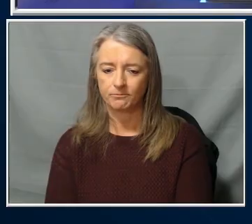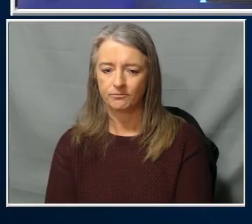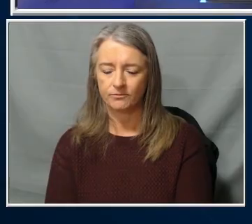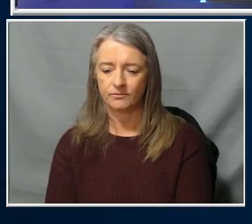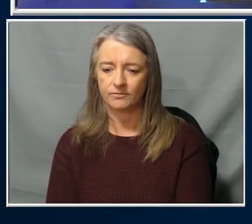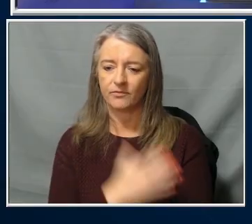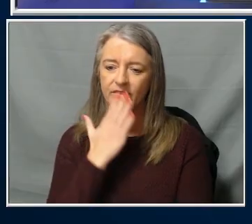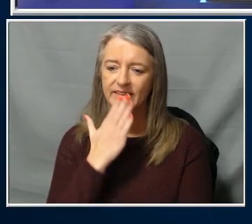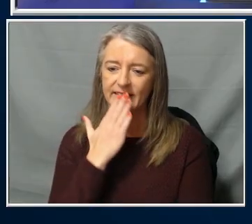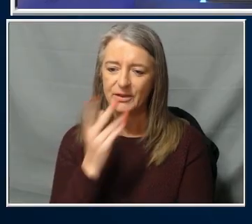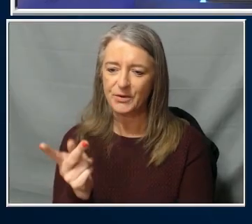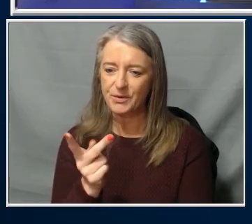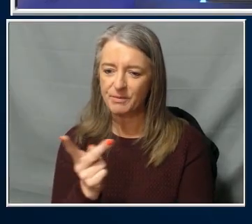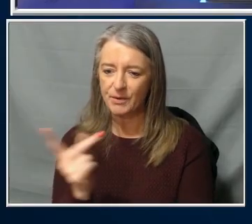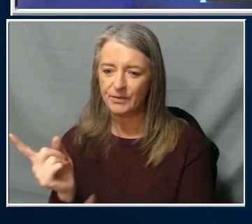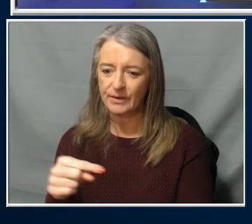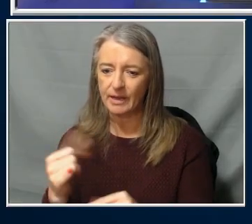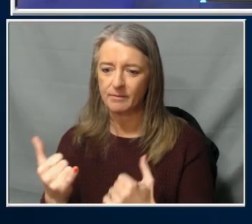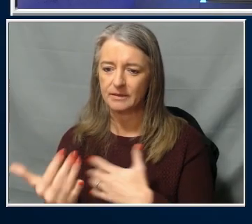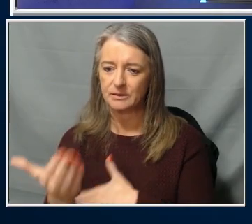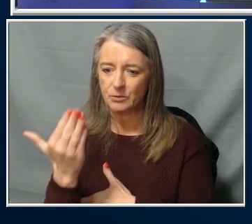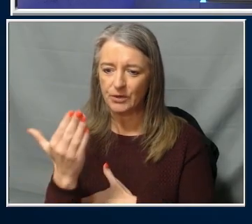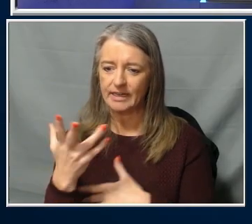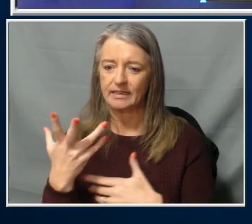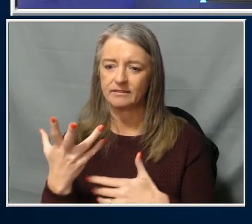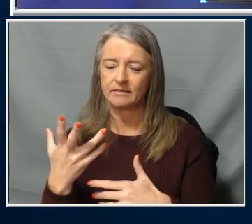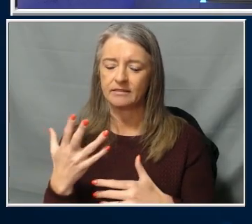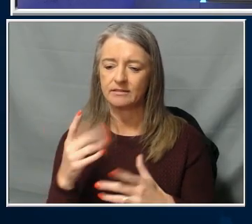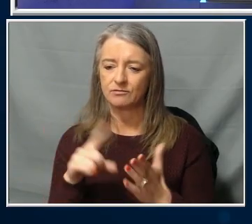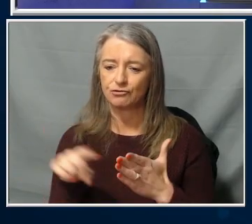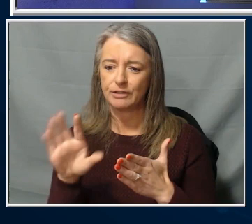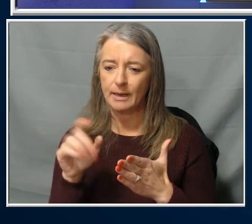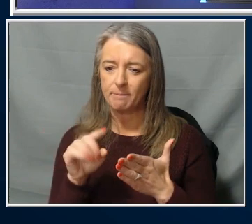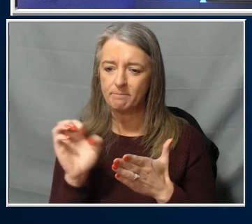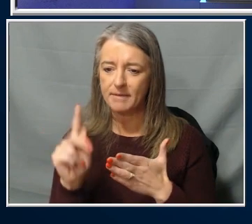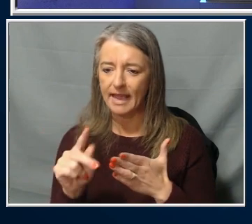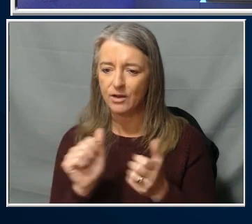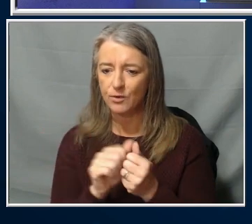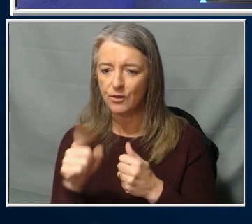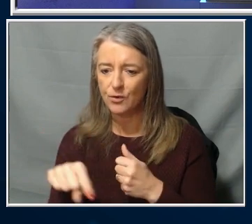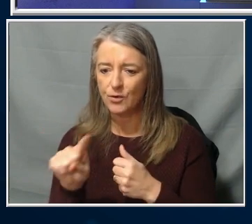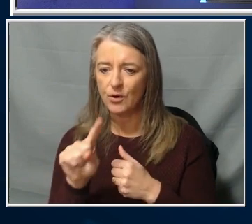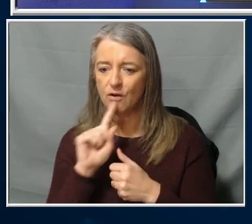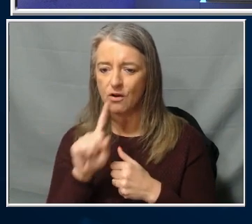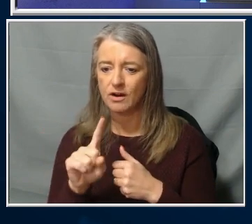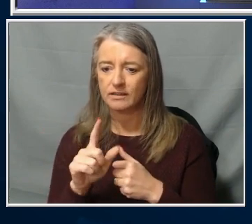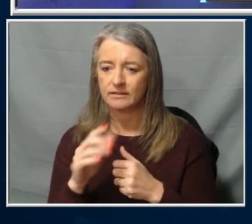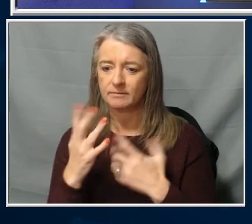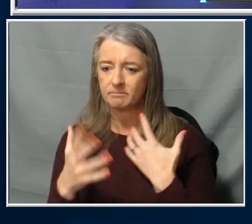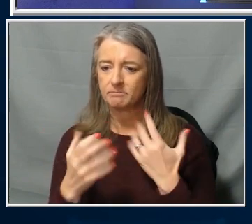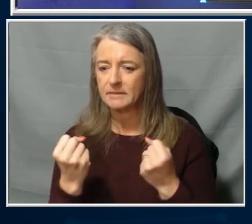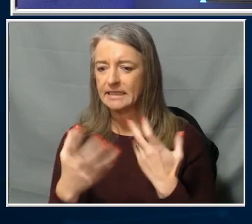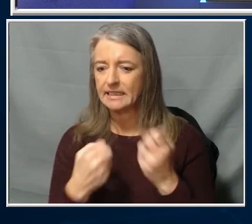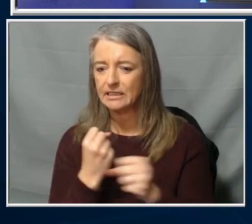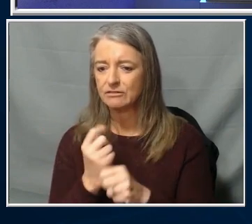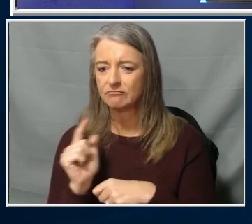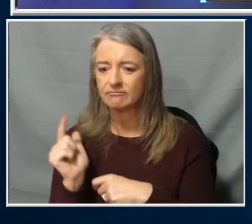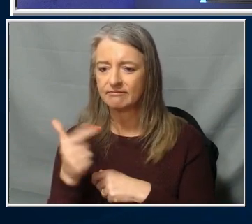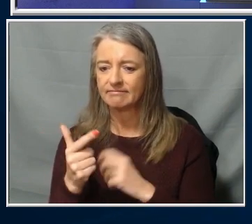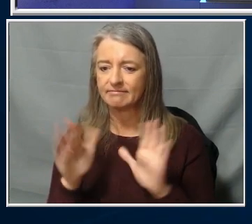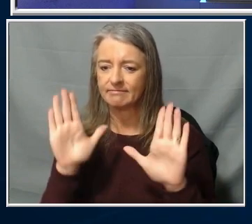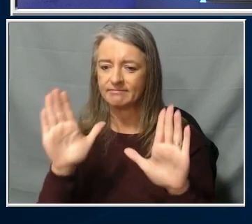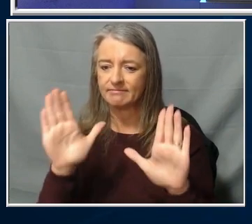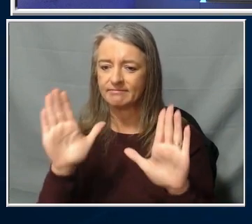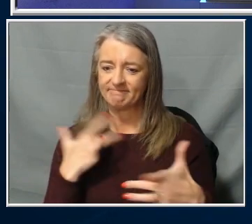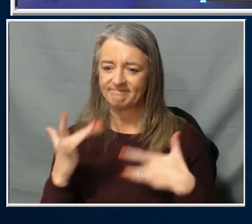Thank you both for being with us this morning, and we'll check back and find out where you are now, years from now, and you're going to be doing great, and we're so